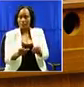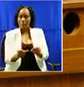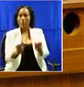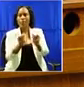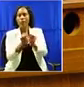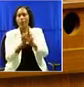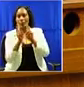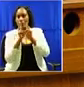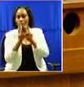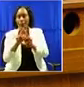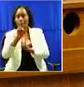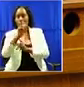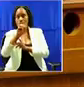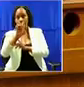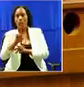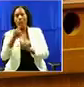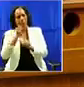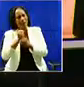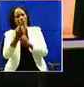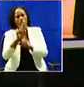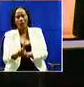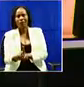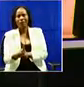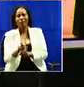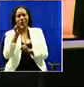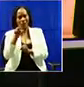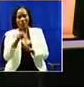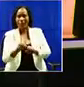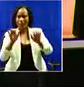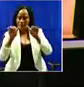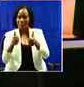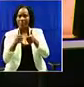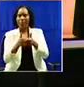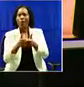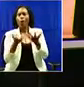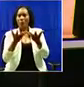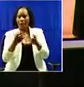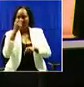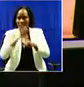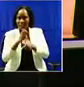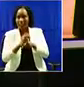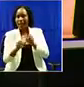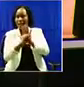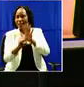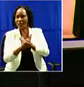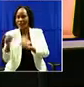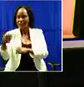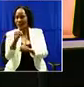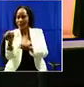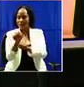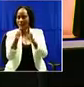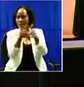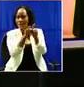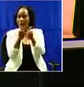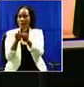SOEs, and where appropriate, identifying strategic equity partners for some